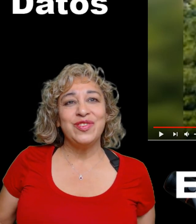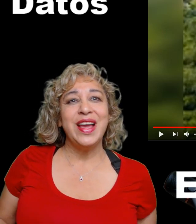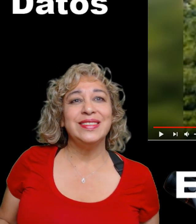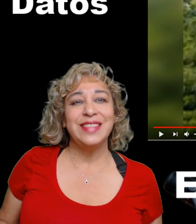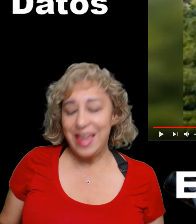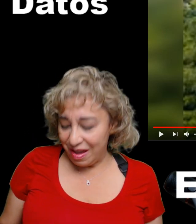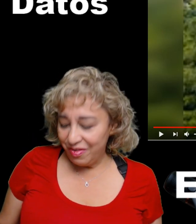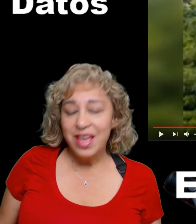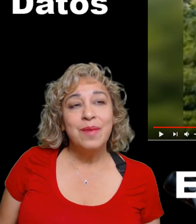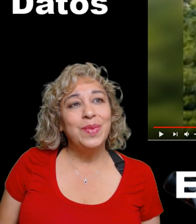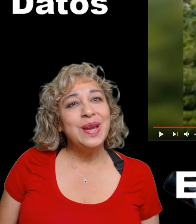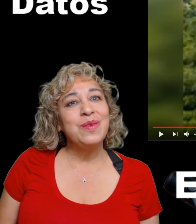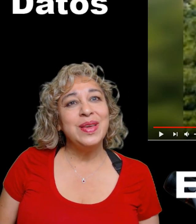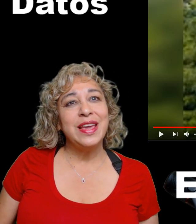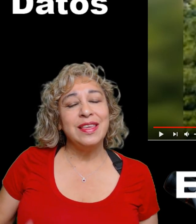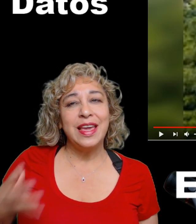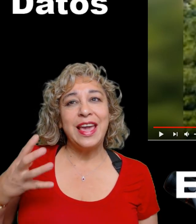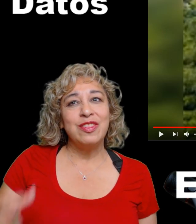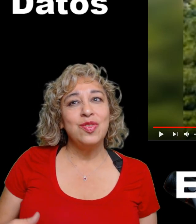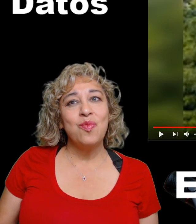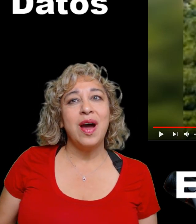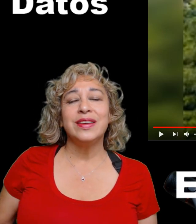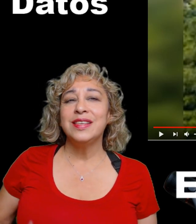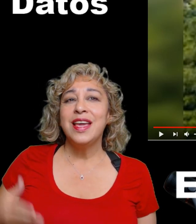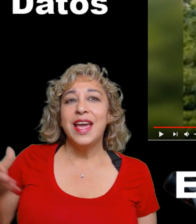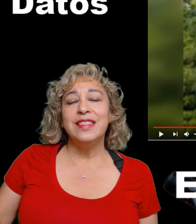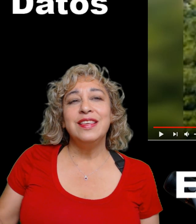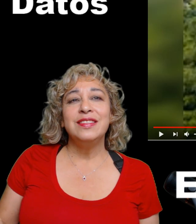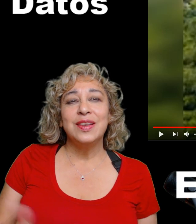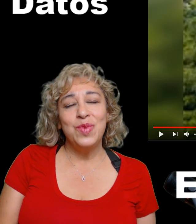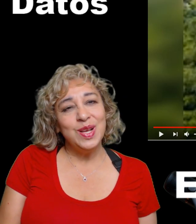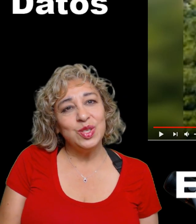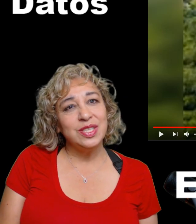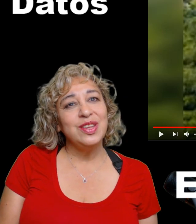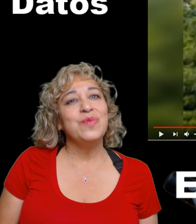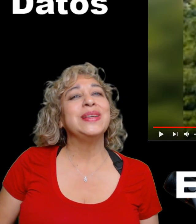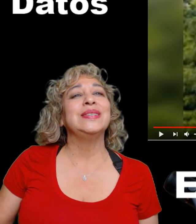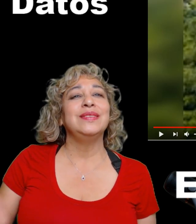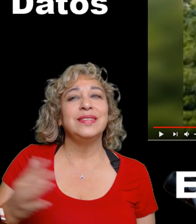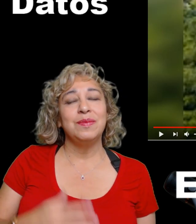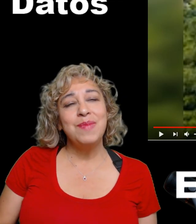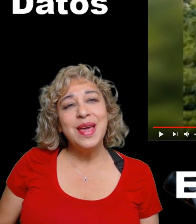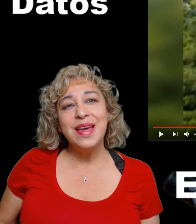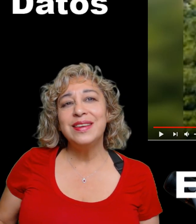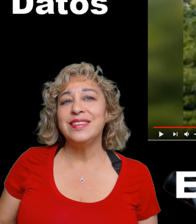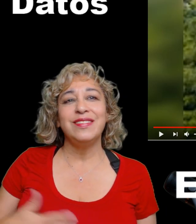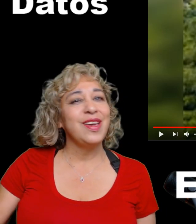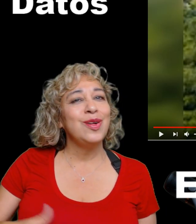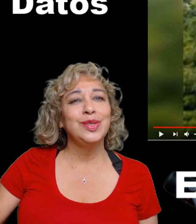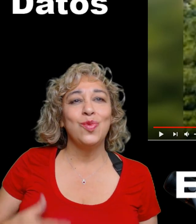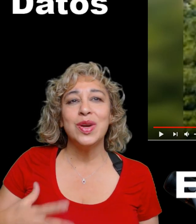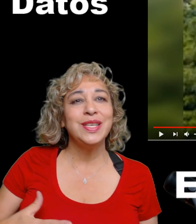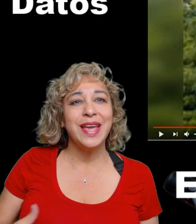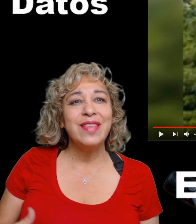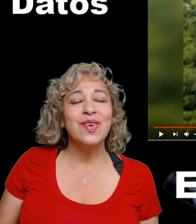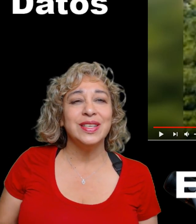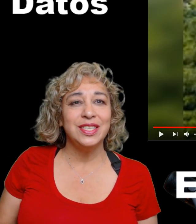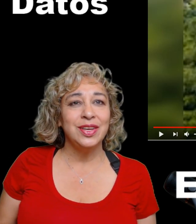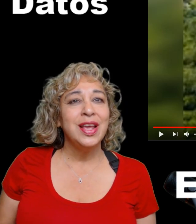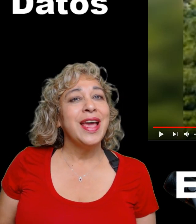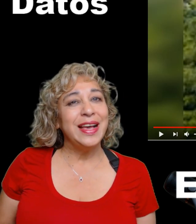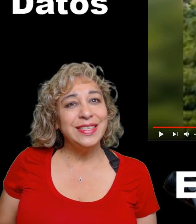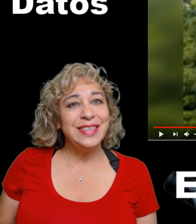the extra hands they have. But anyway, they gather the rocks, and then someone else, you know, mixes the cement. They all work